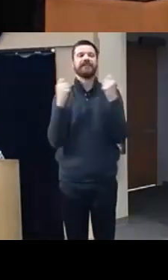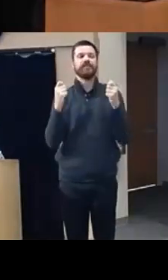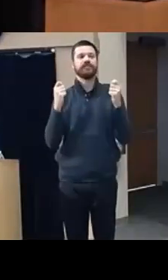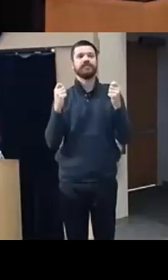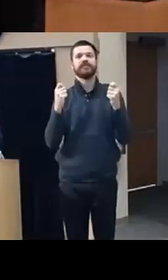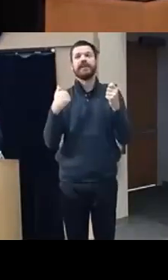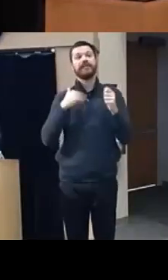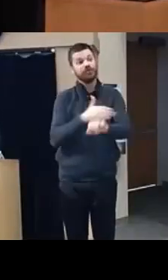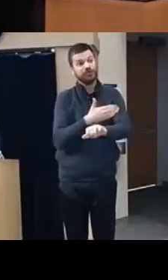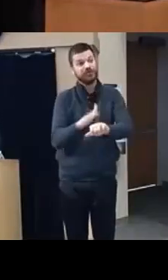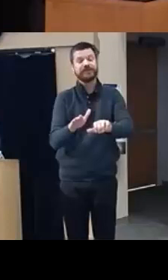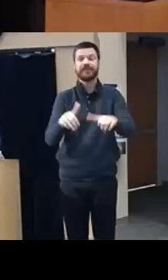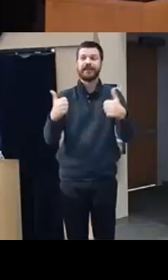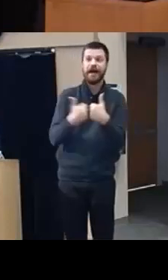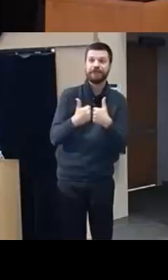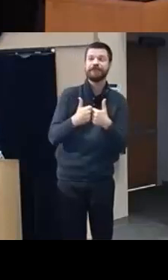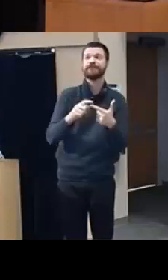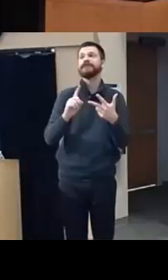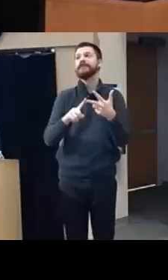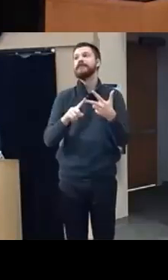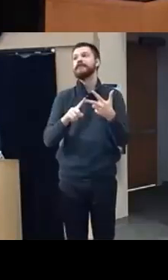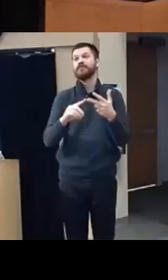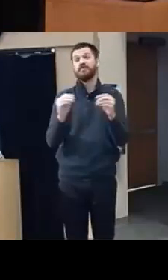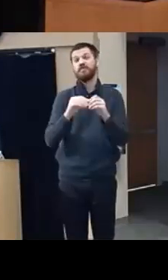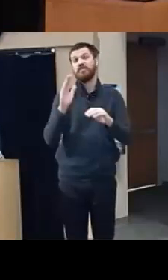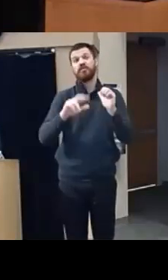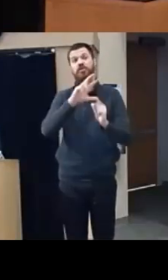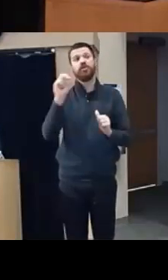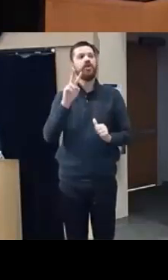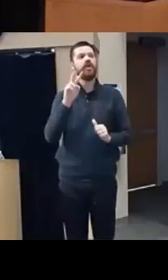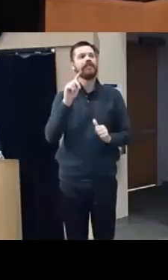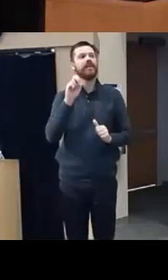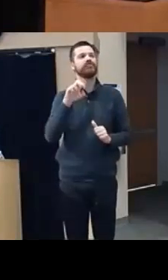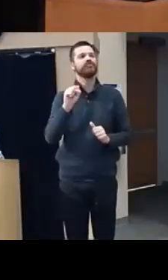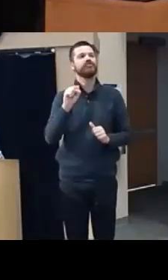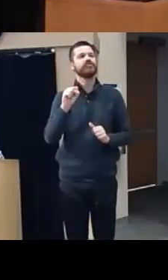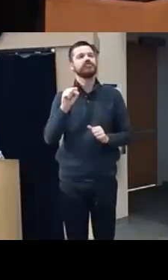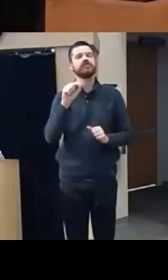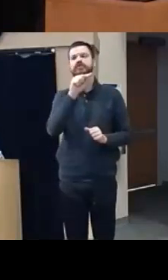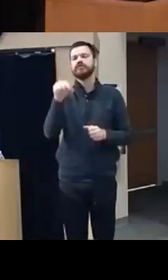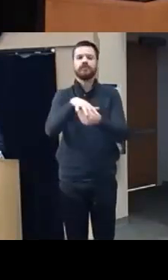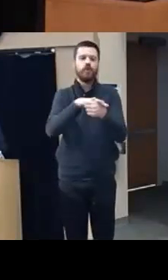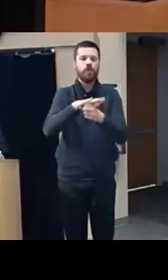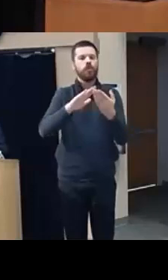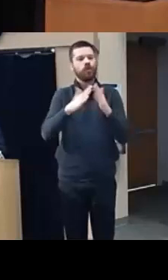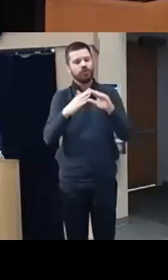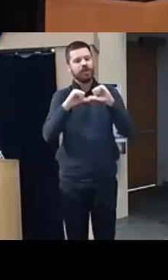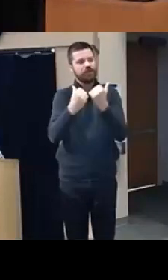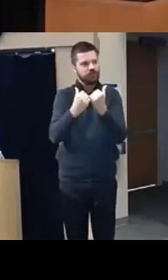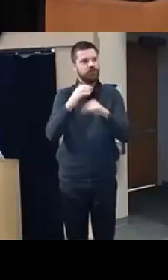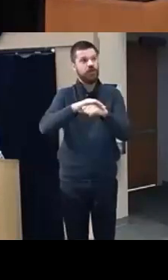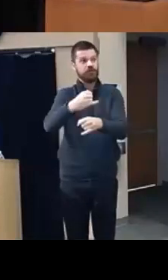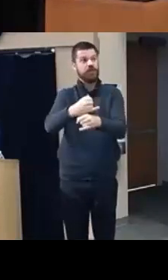be music. There's going to be games. There will be over 30 vendors from local community agencies